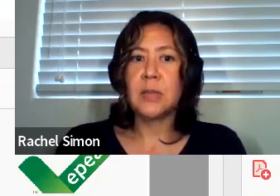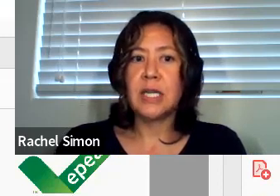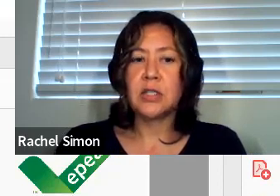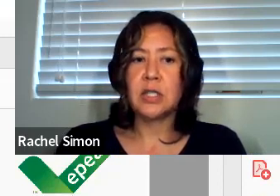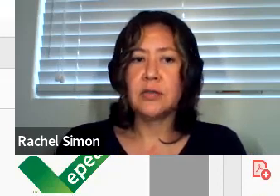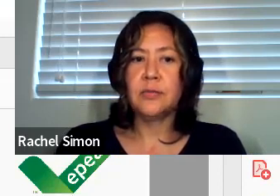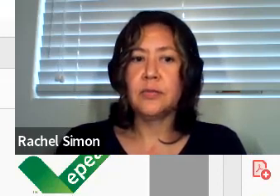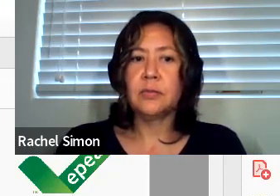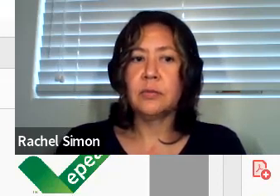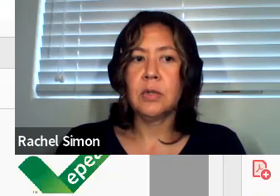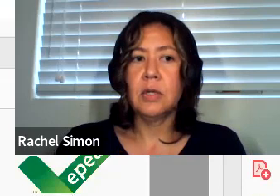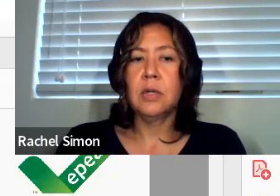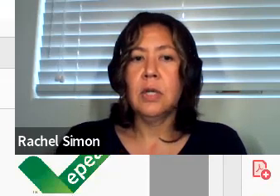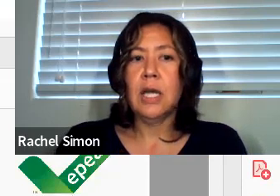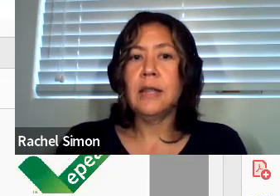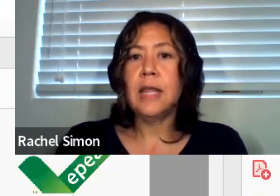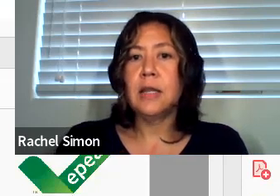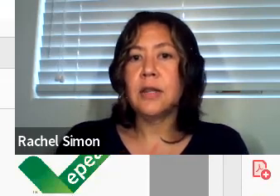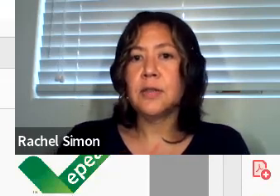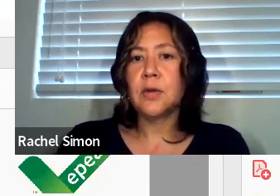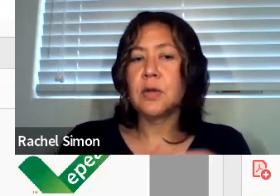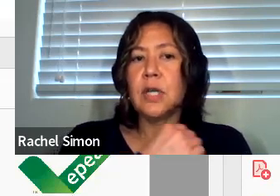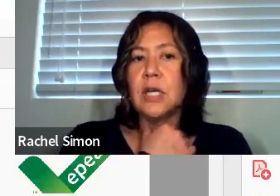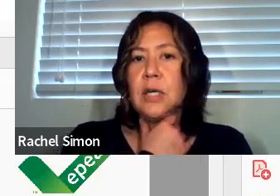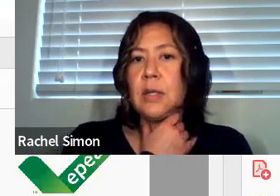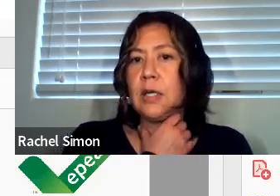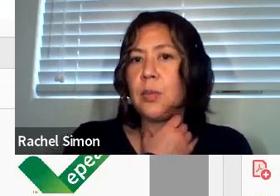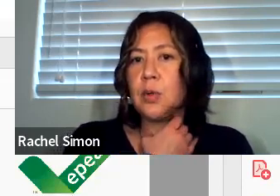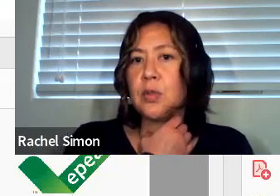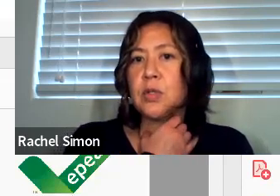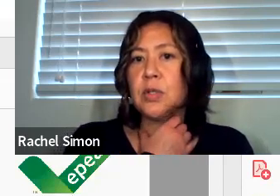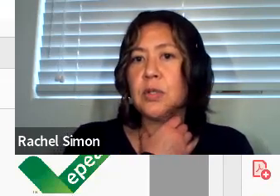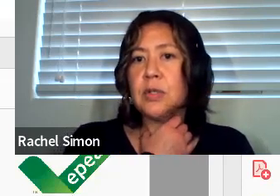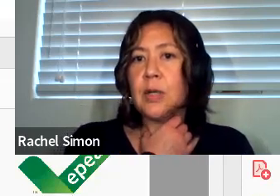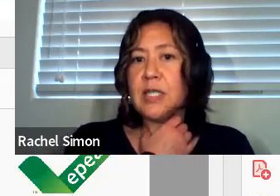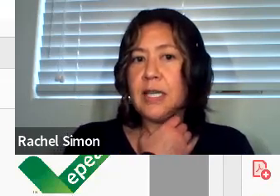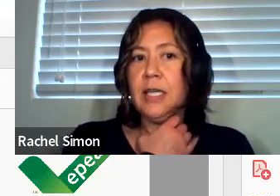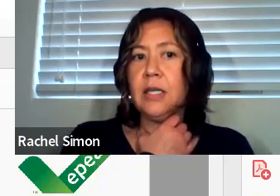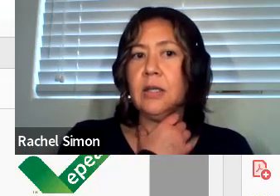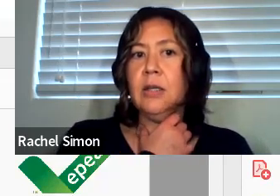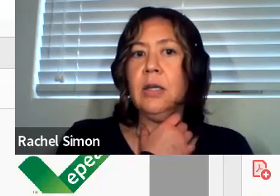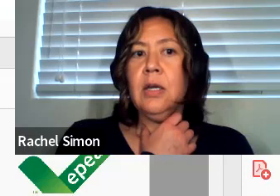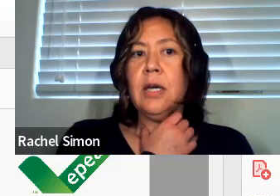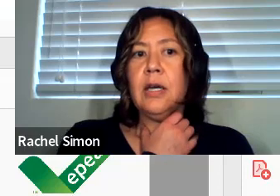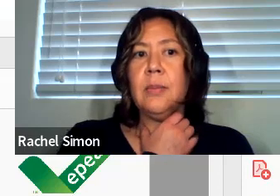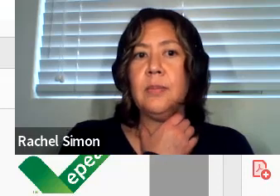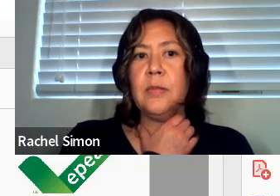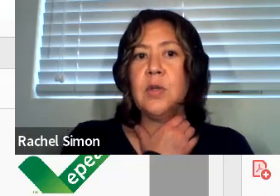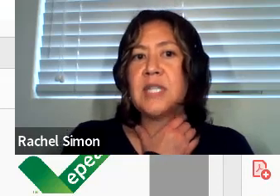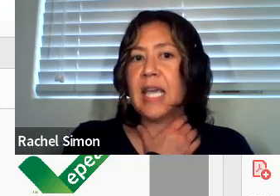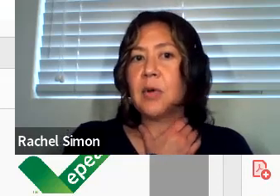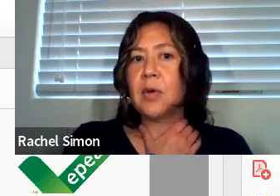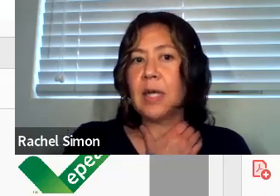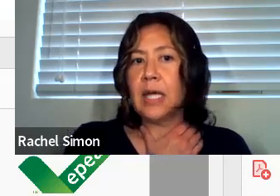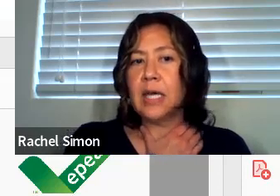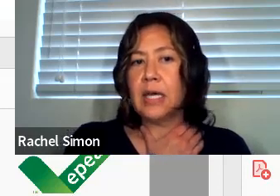and elimination. And then the third approach that we take,